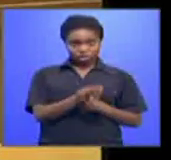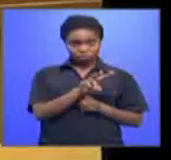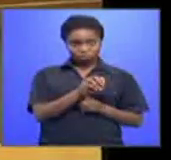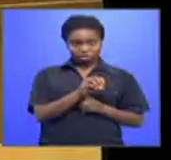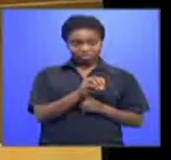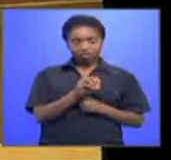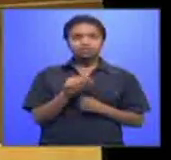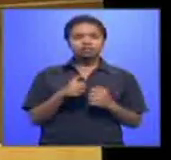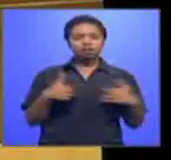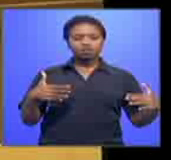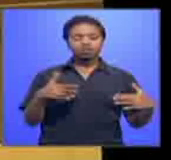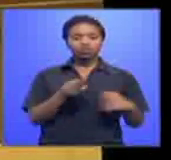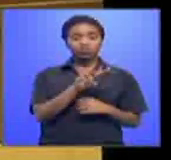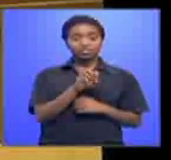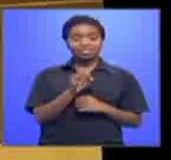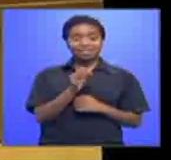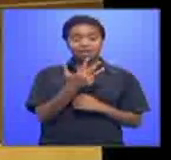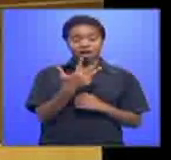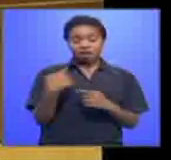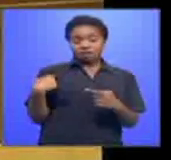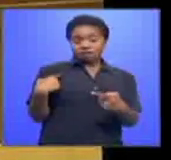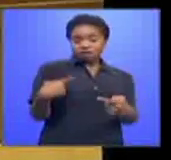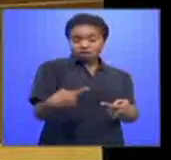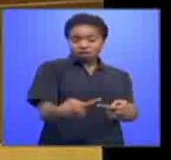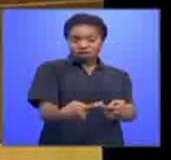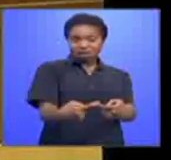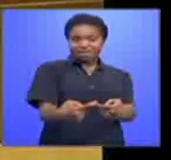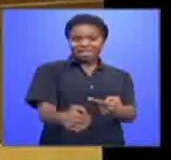2009, government will have spent about